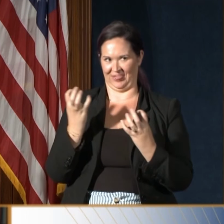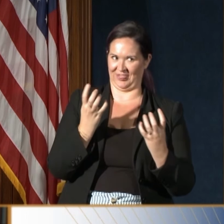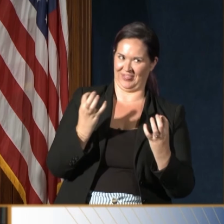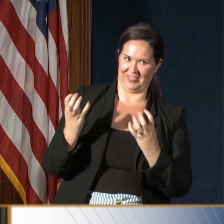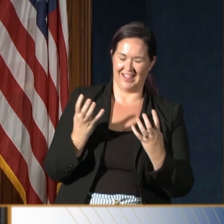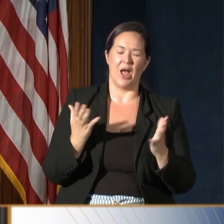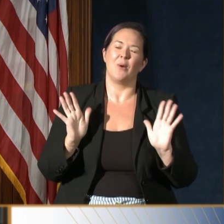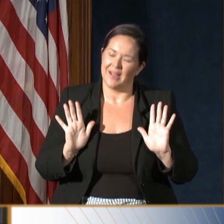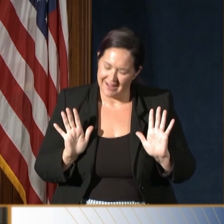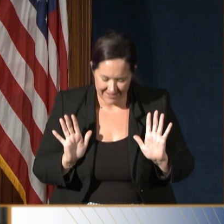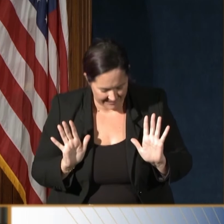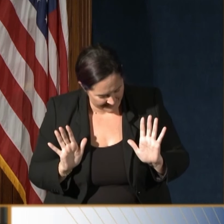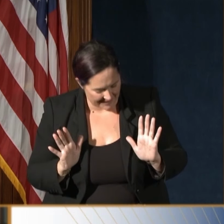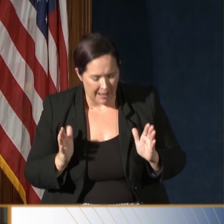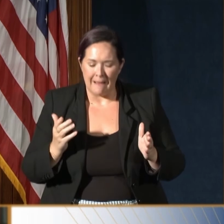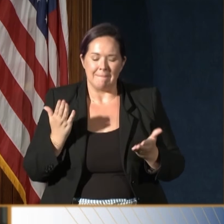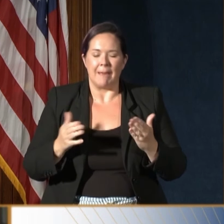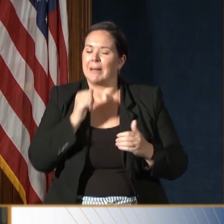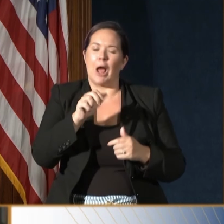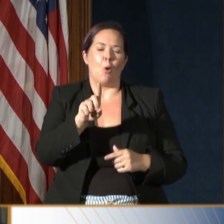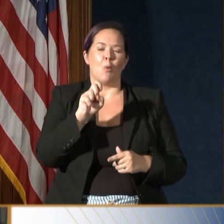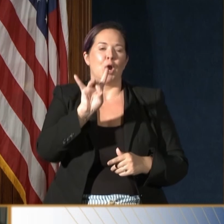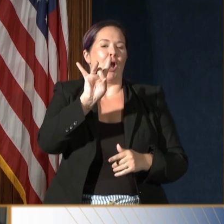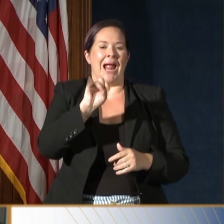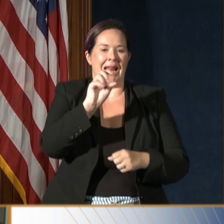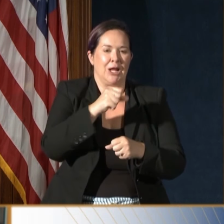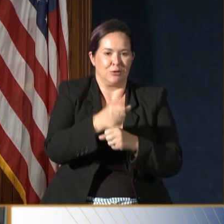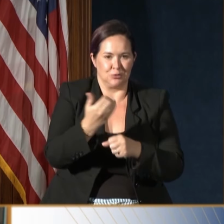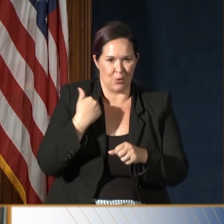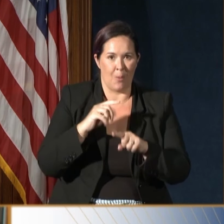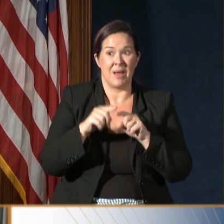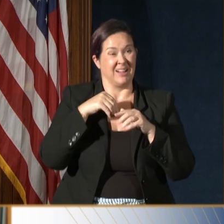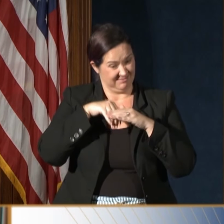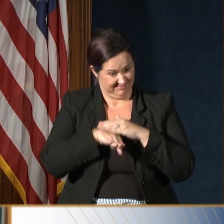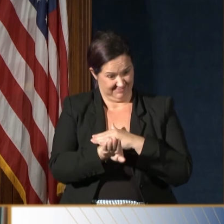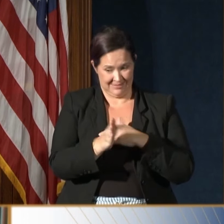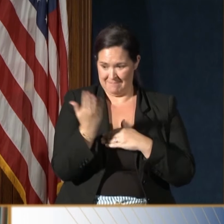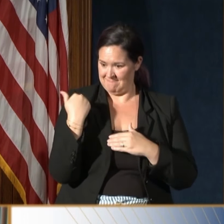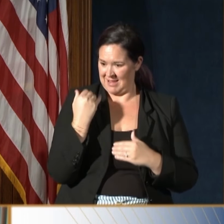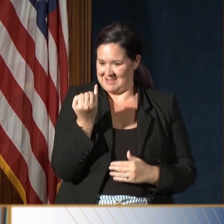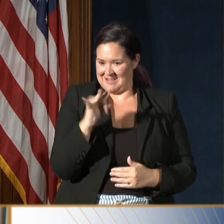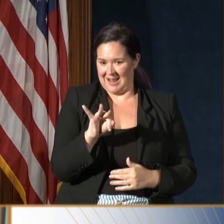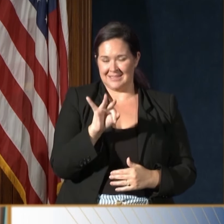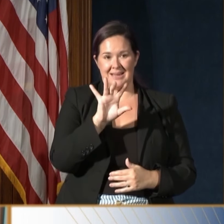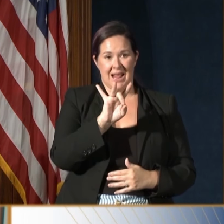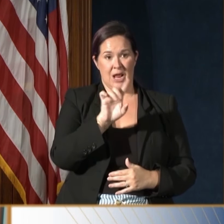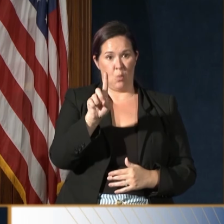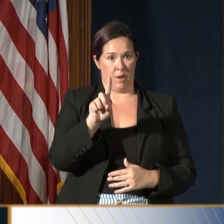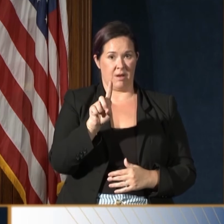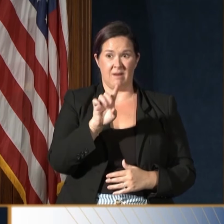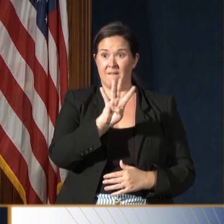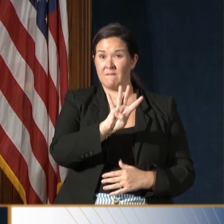Maybe not quite that long. But I came to Congress in 1981, some 45 years